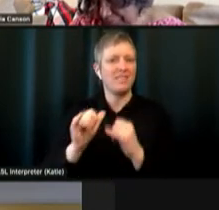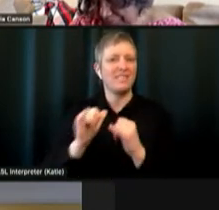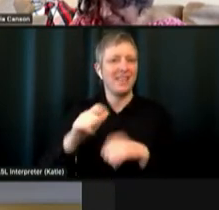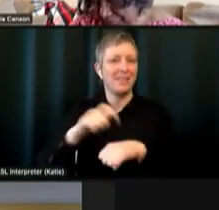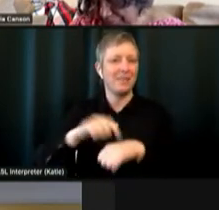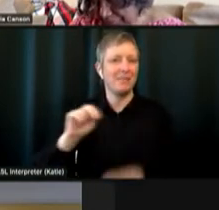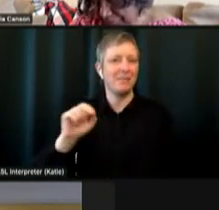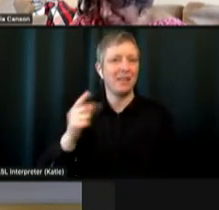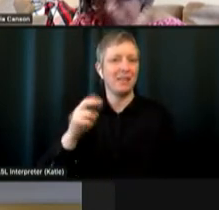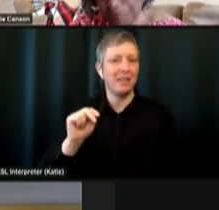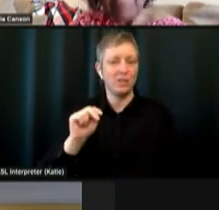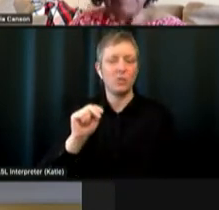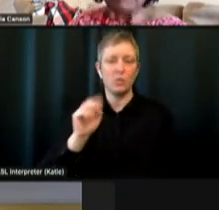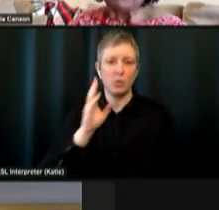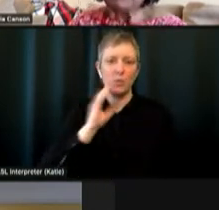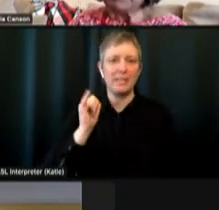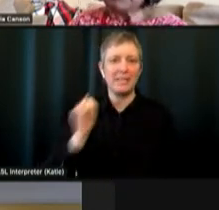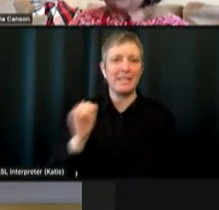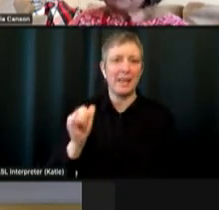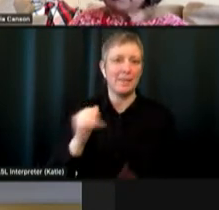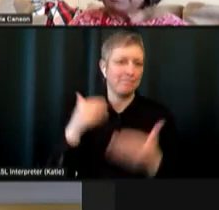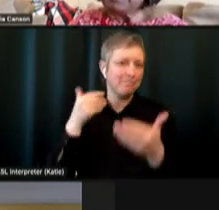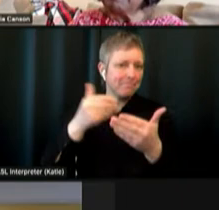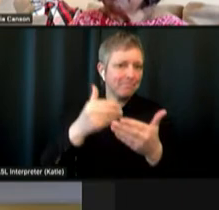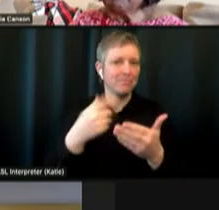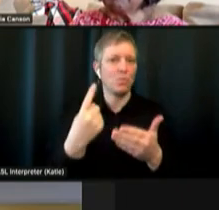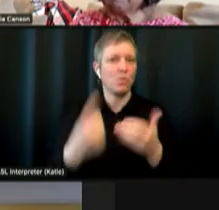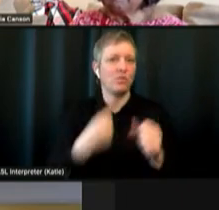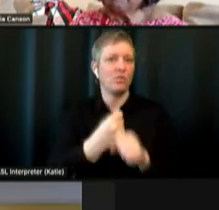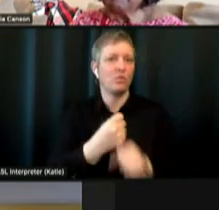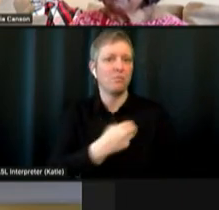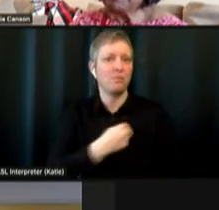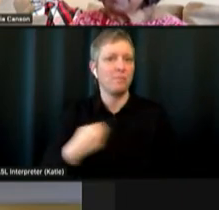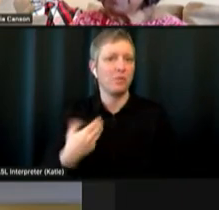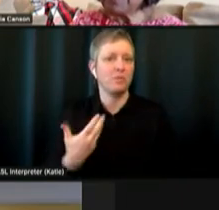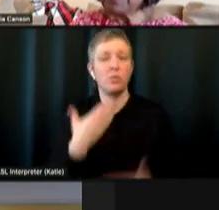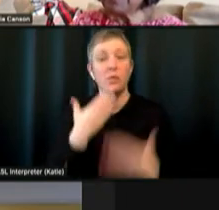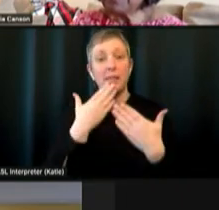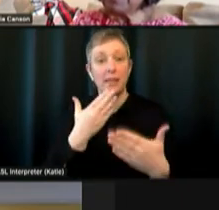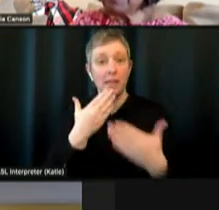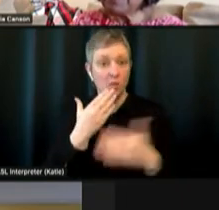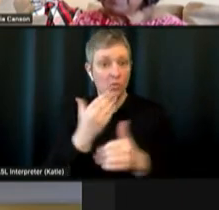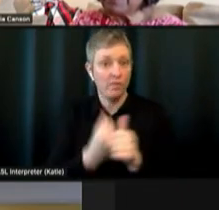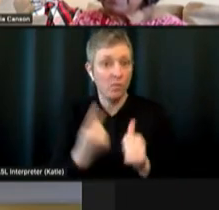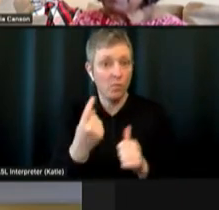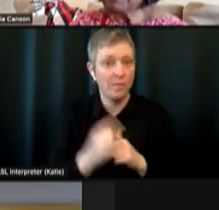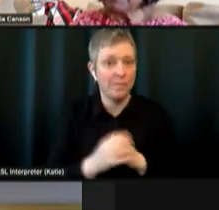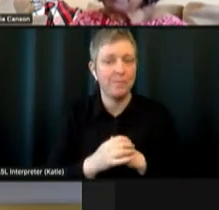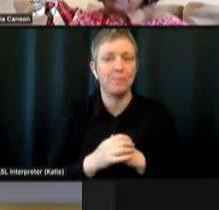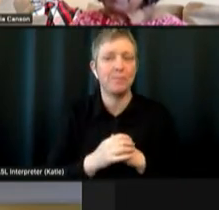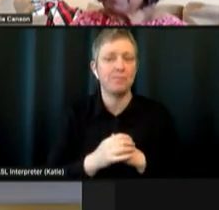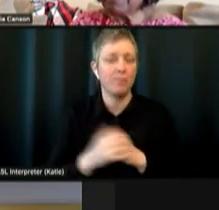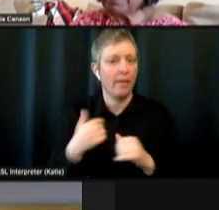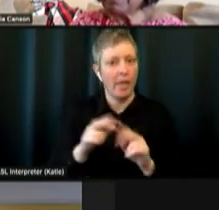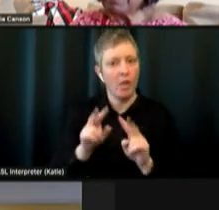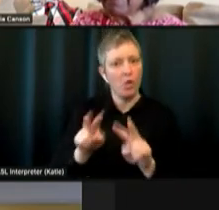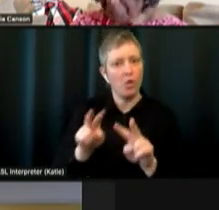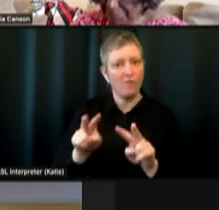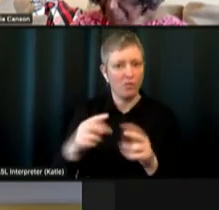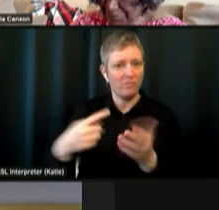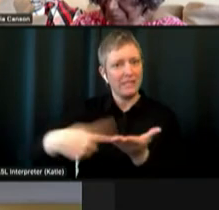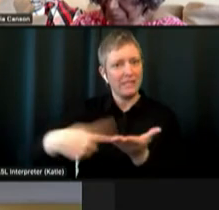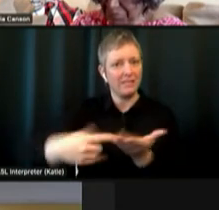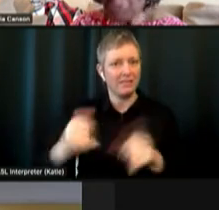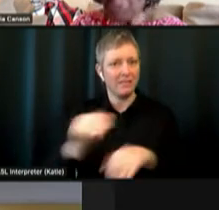on being a member for a year. Thank you, everybody, and I'm looking forward to the discussion tonight.